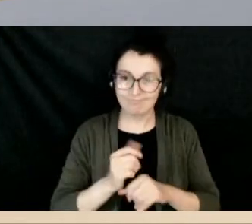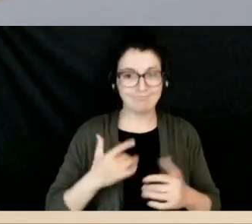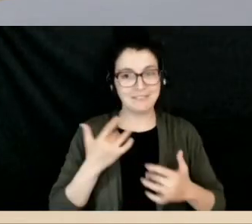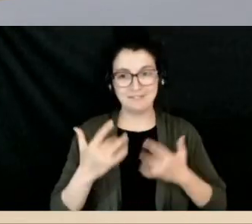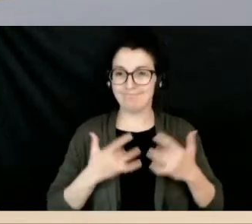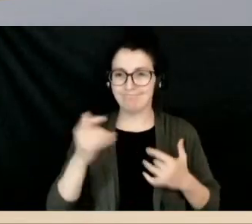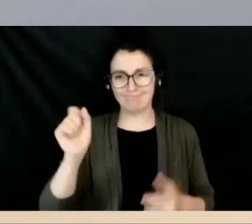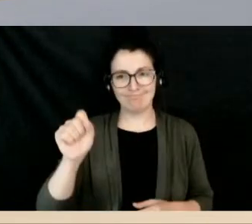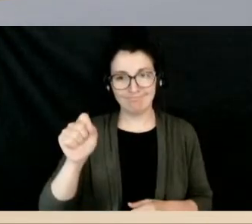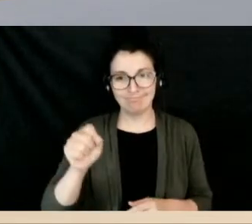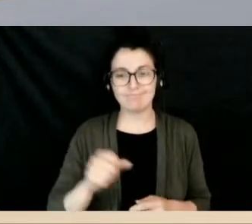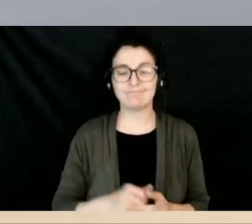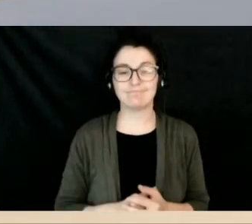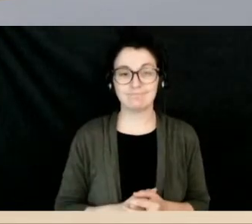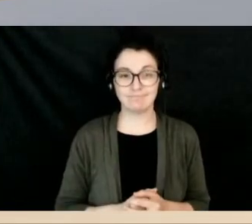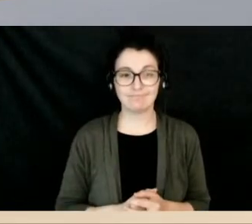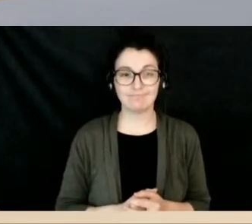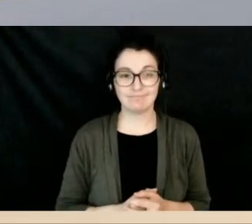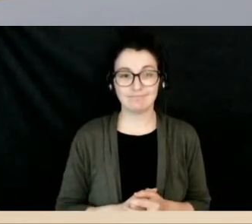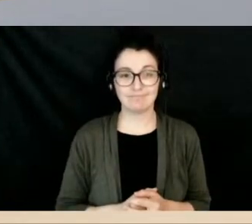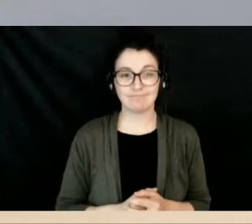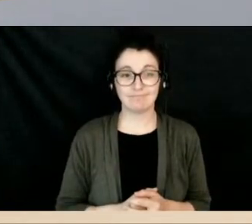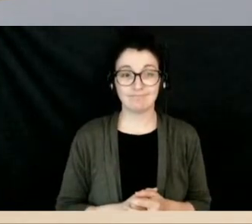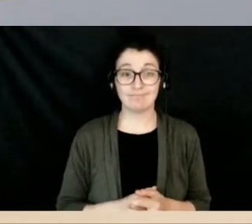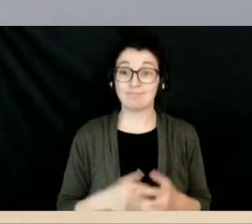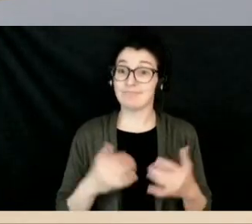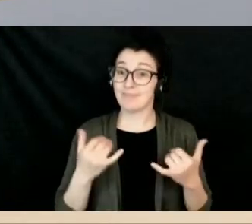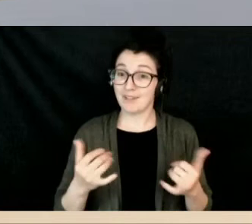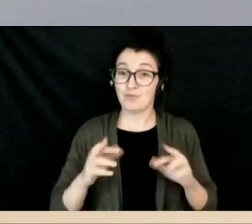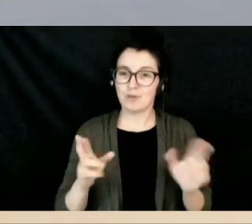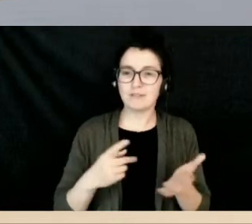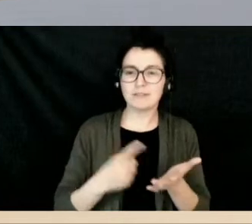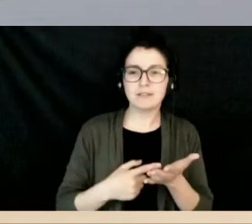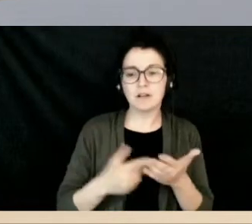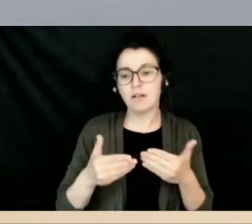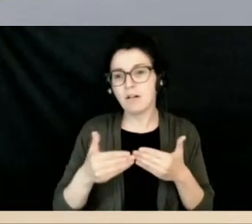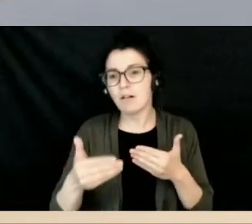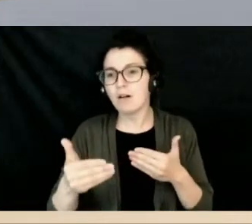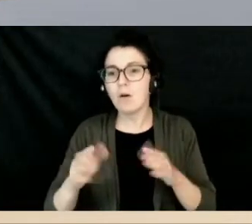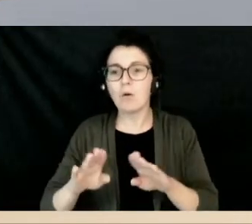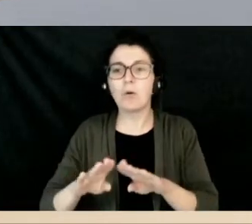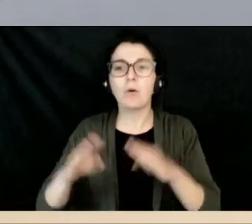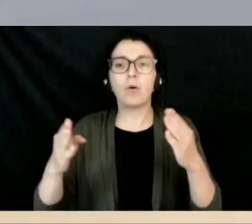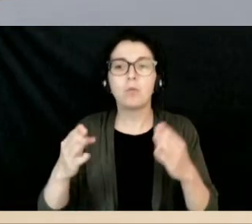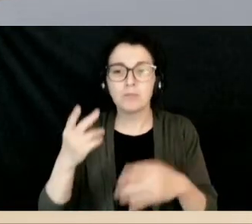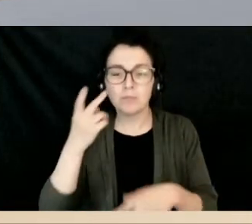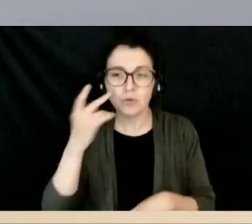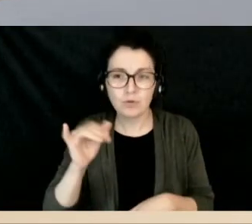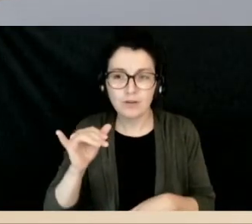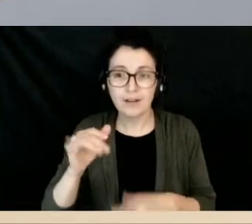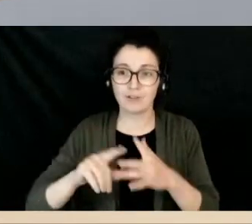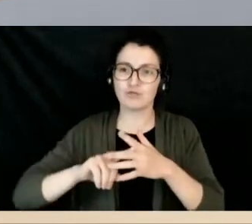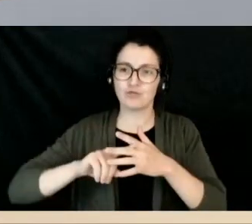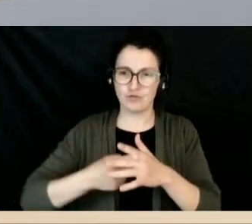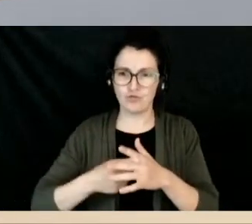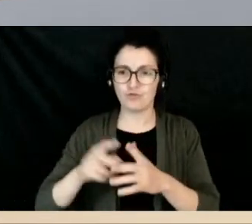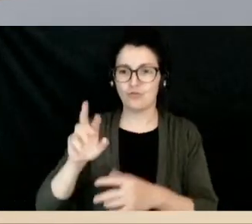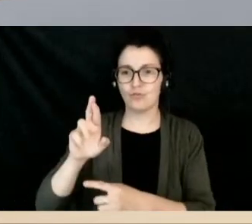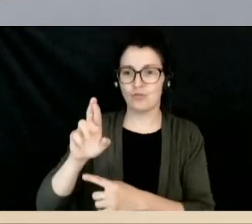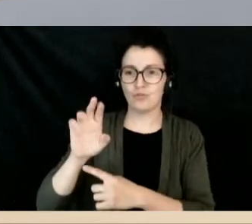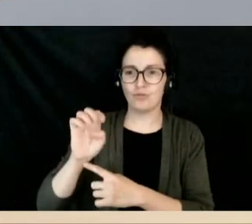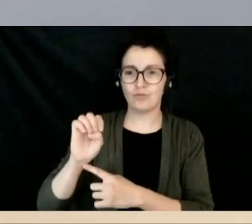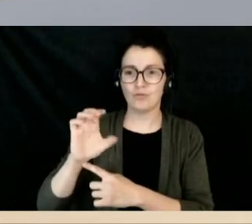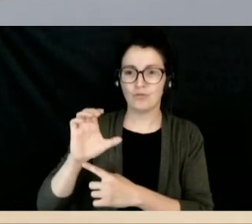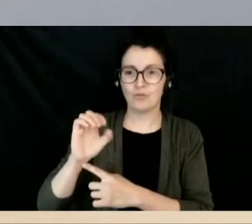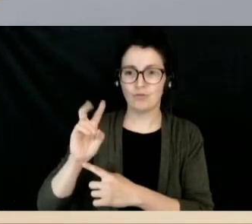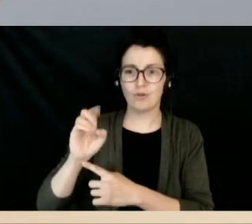a time for us to discuss the plans to reopen our province and transition to the recovery phase of this global pandemic.